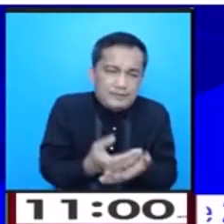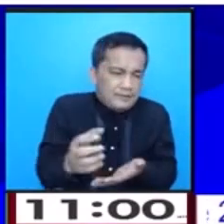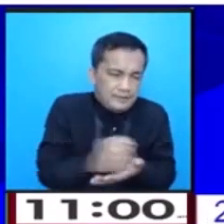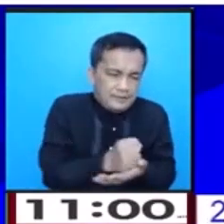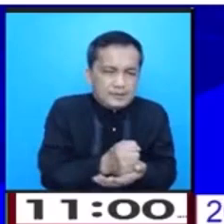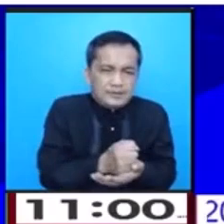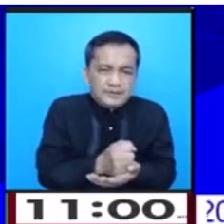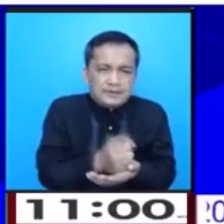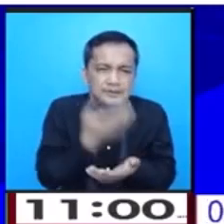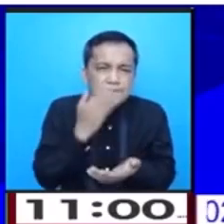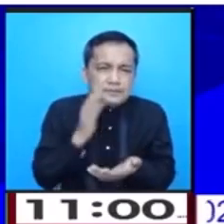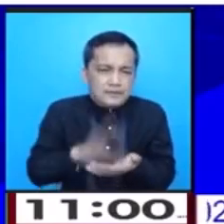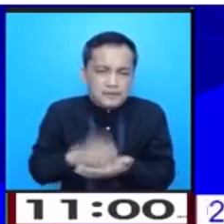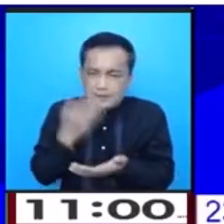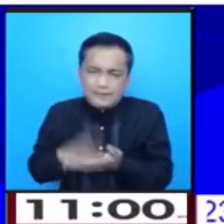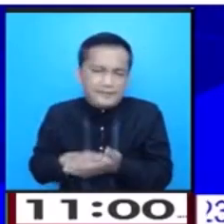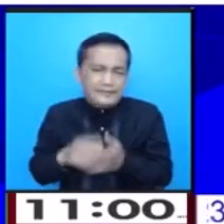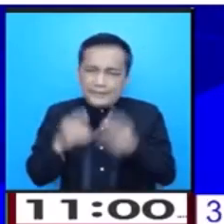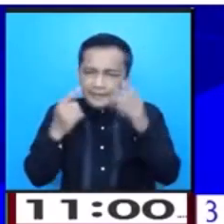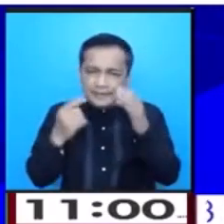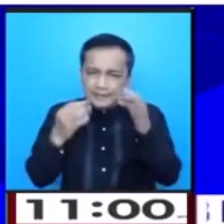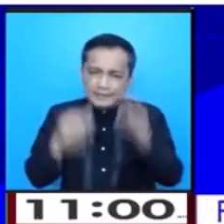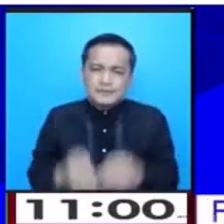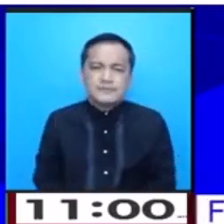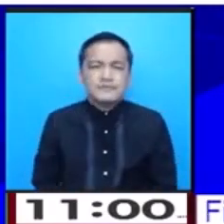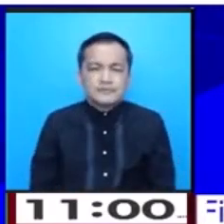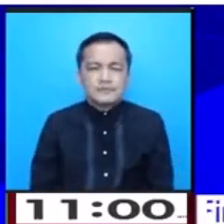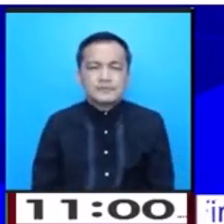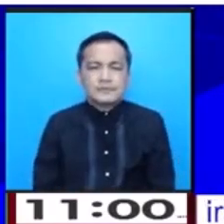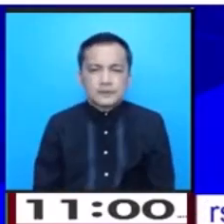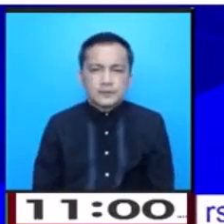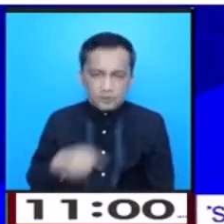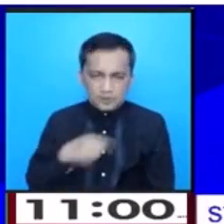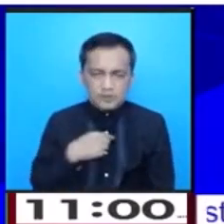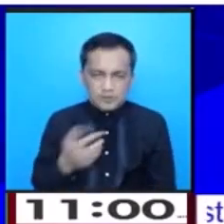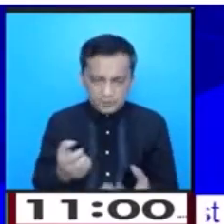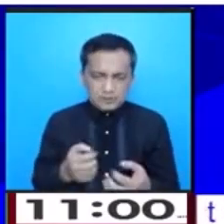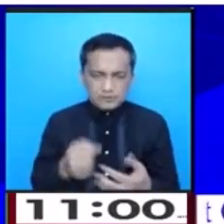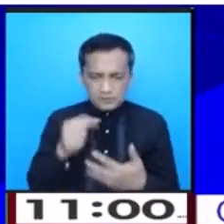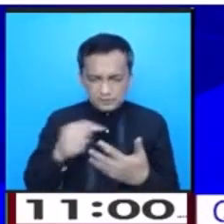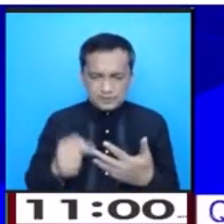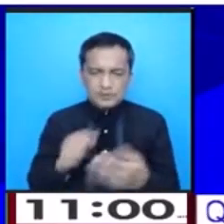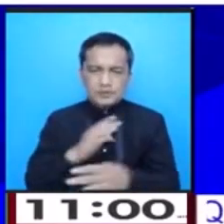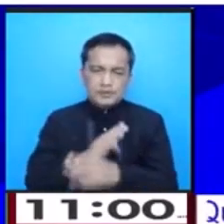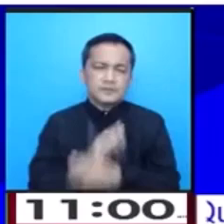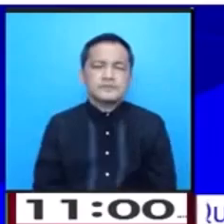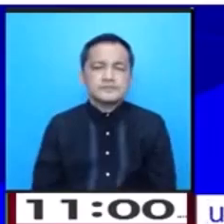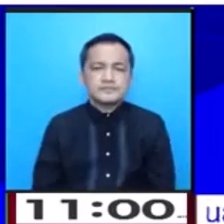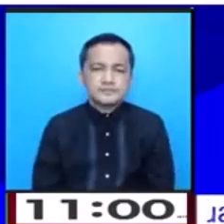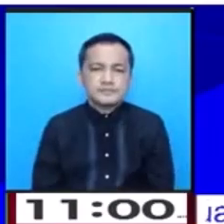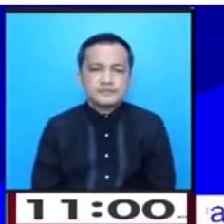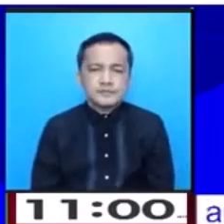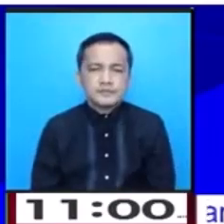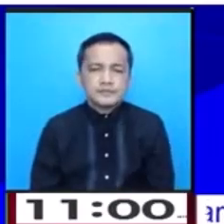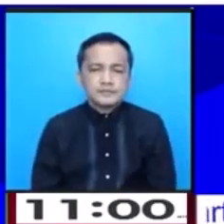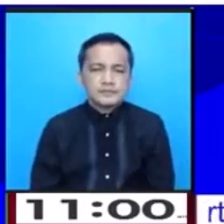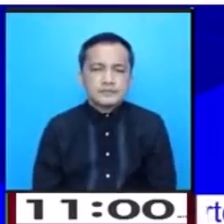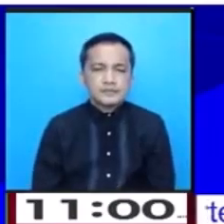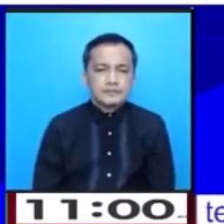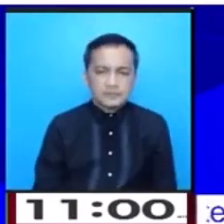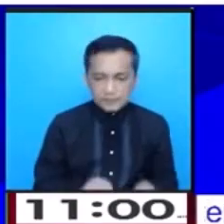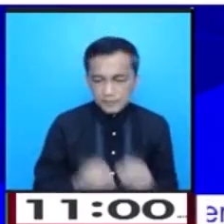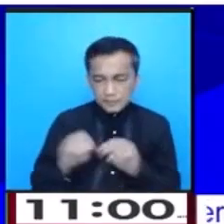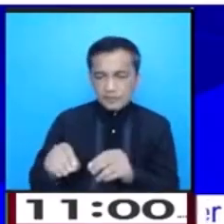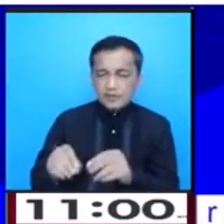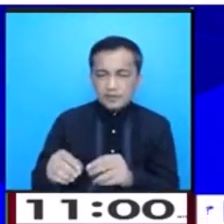right? And we would want to avoid those. And we have already put in place a mechanism to